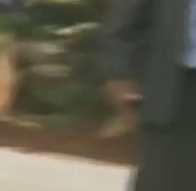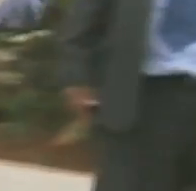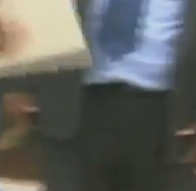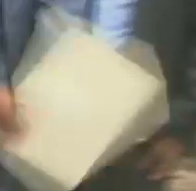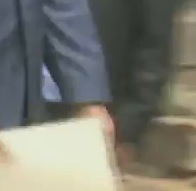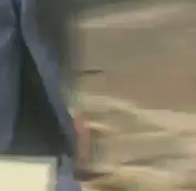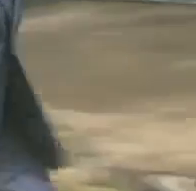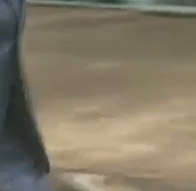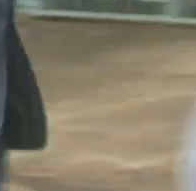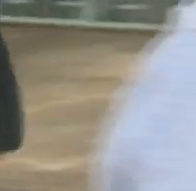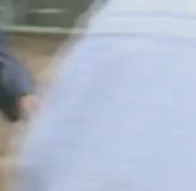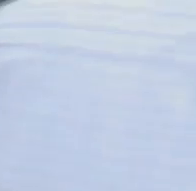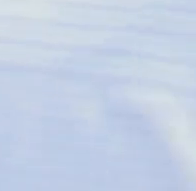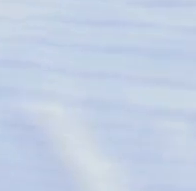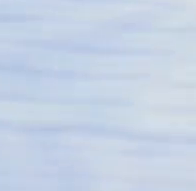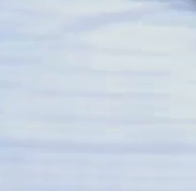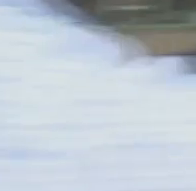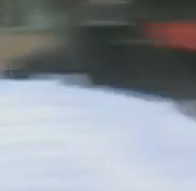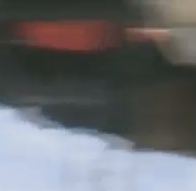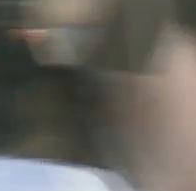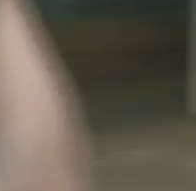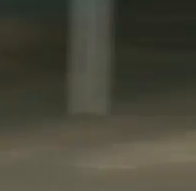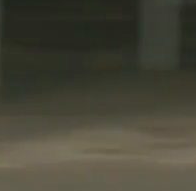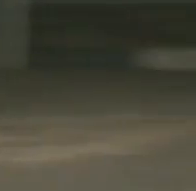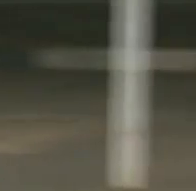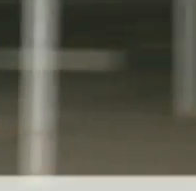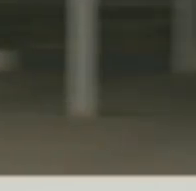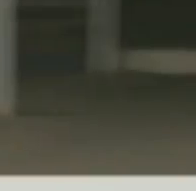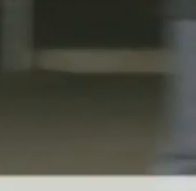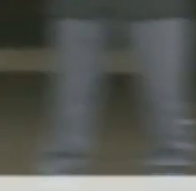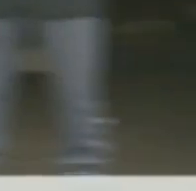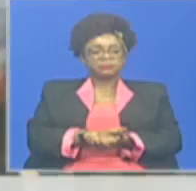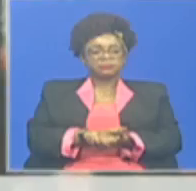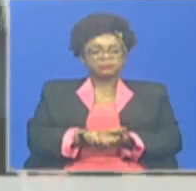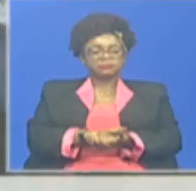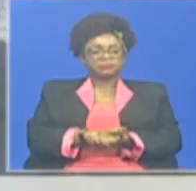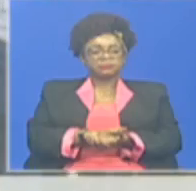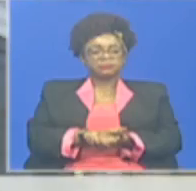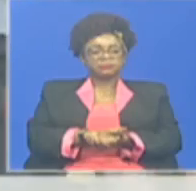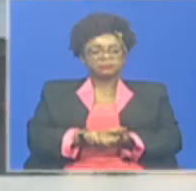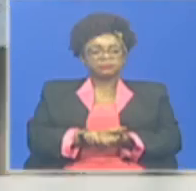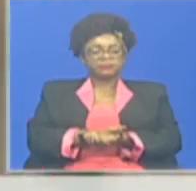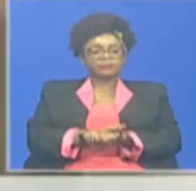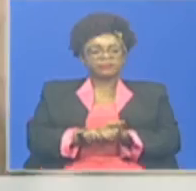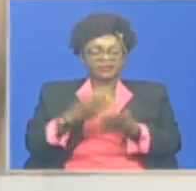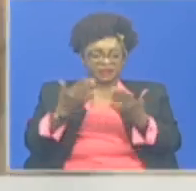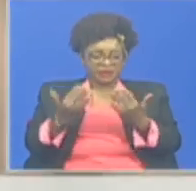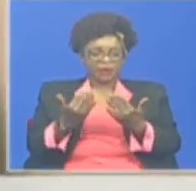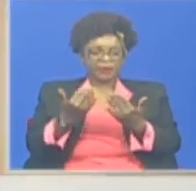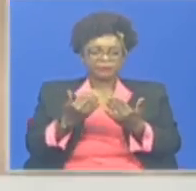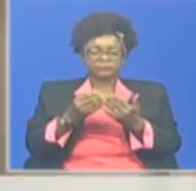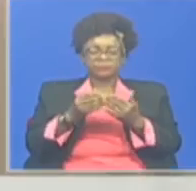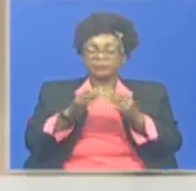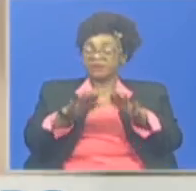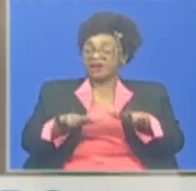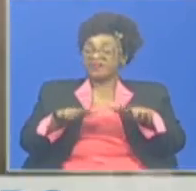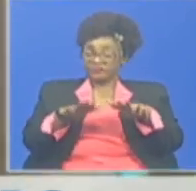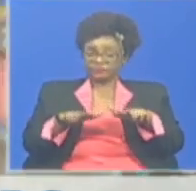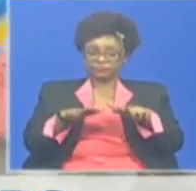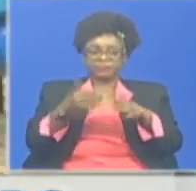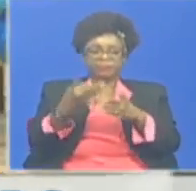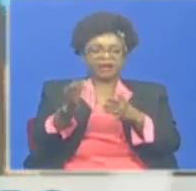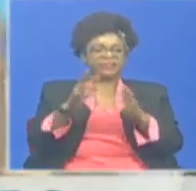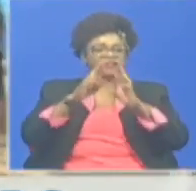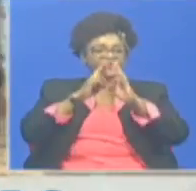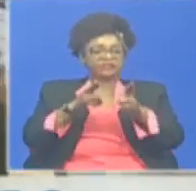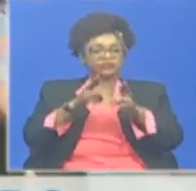coronavirus is concerned, even as it rolls out mass testing. The grim caution is compounded by the revelation